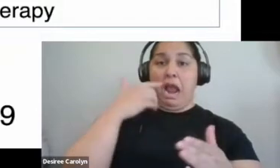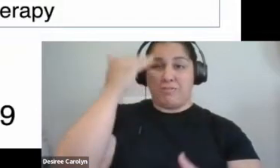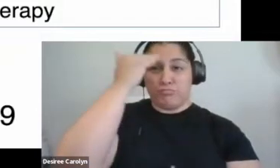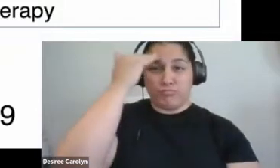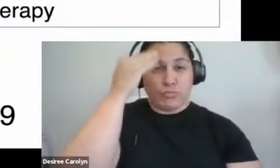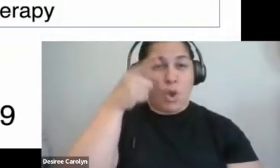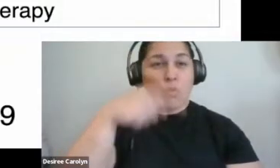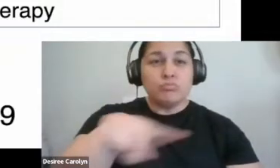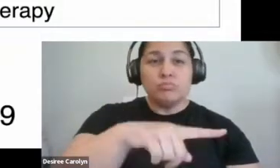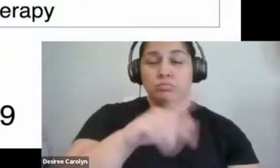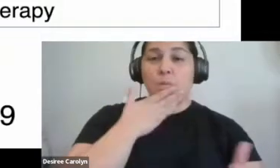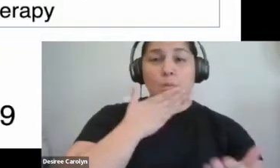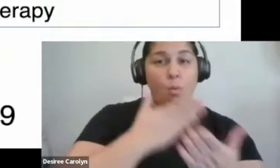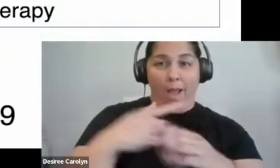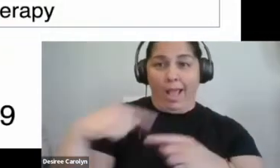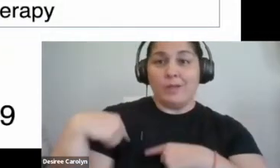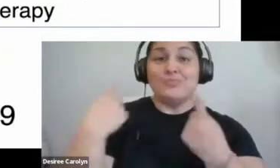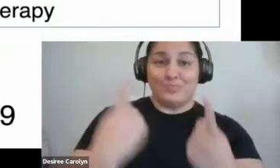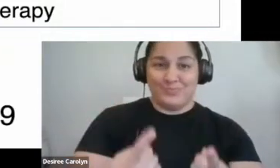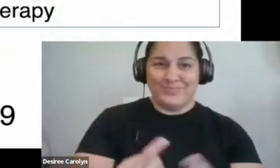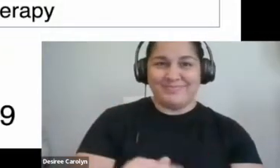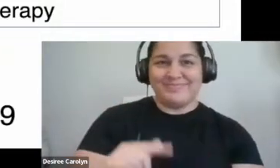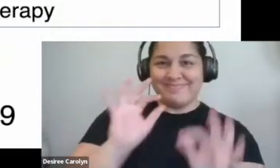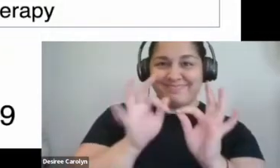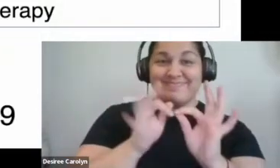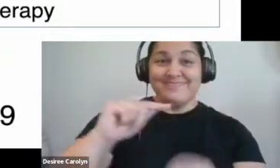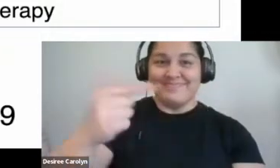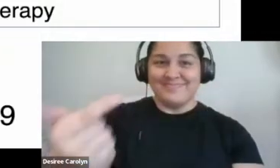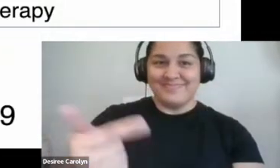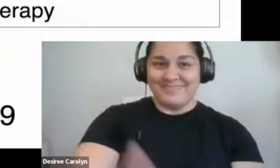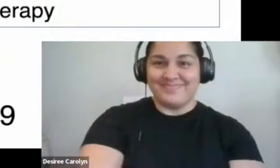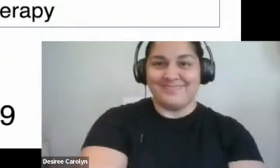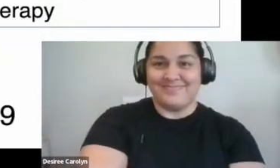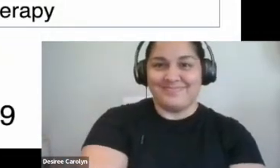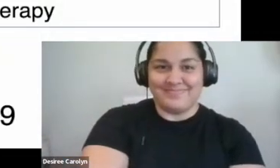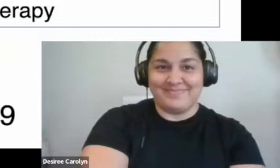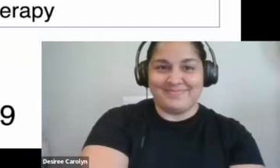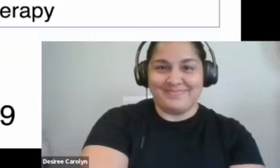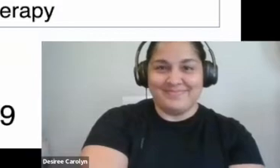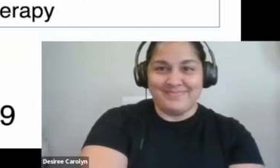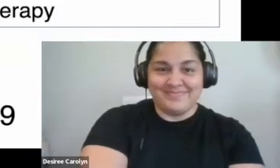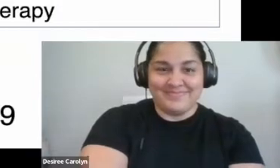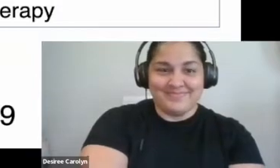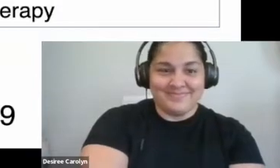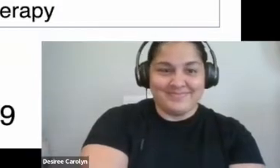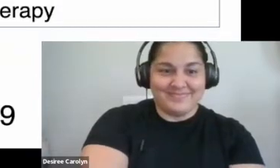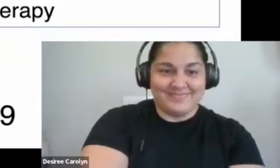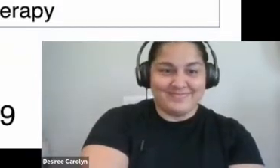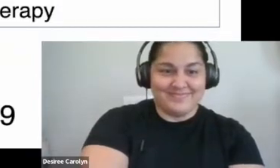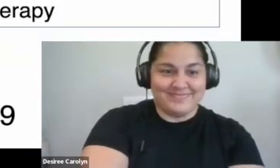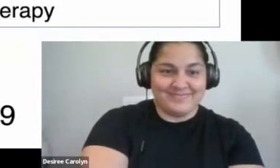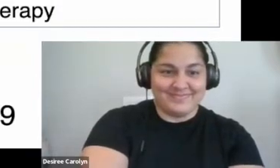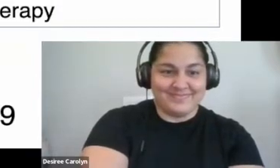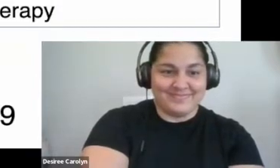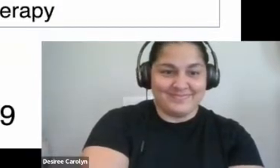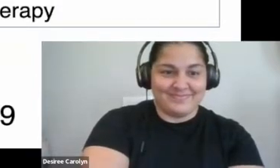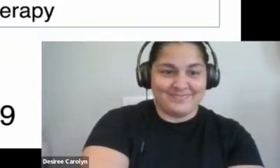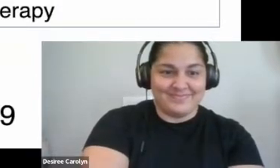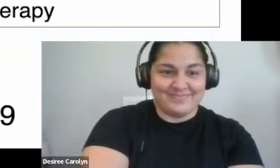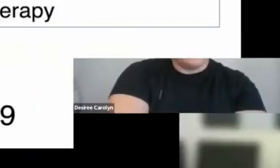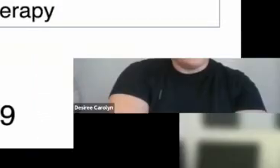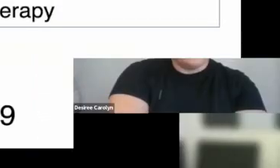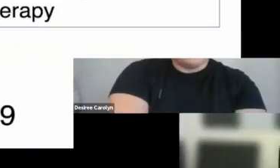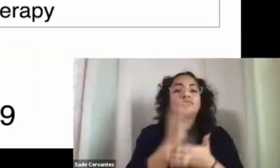years, and I think demonstrates what people are dealing with. So I'll just briefly review some of these stories.